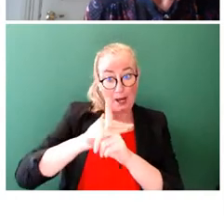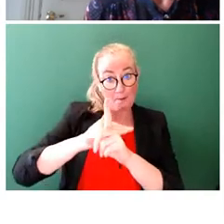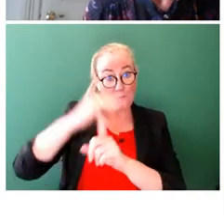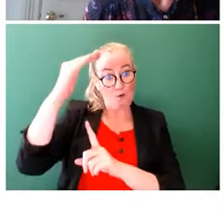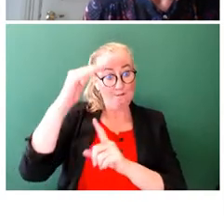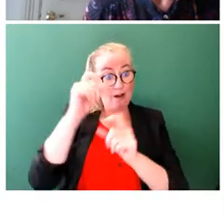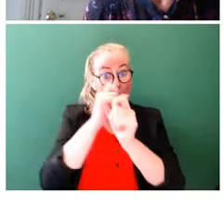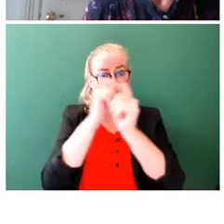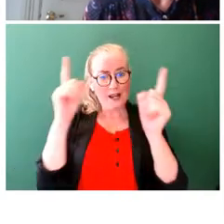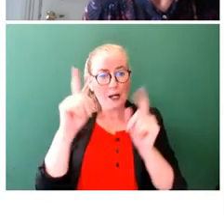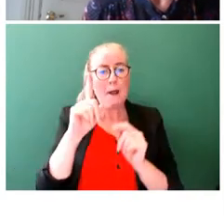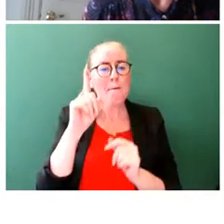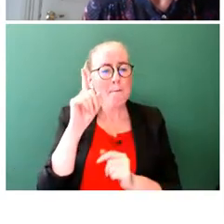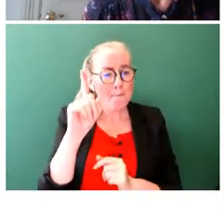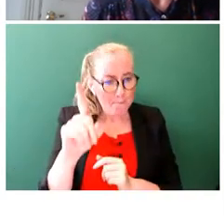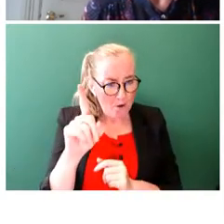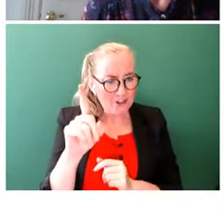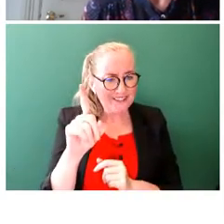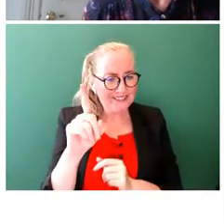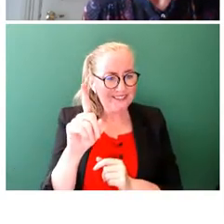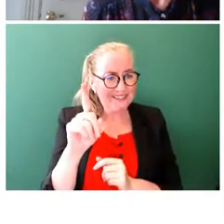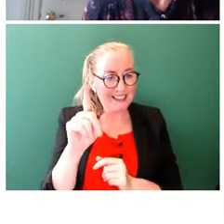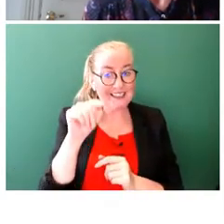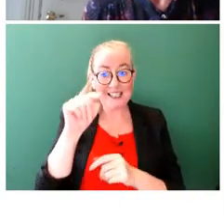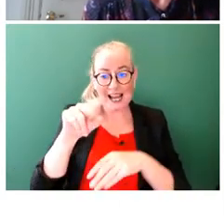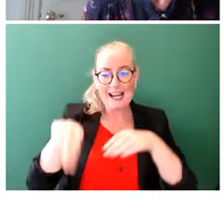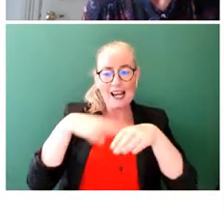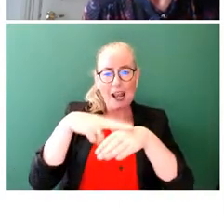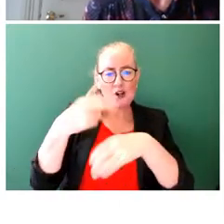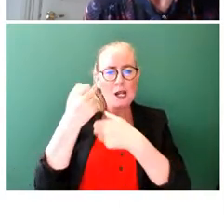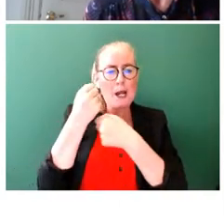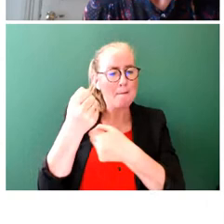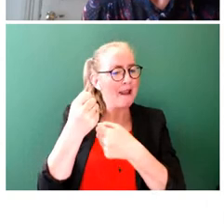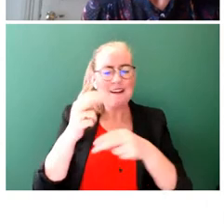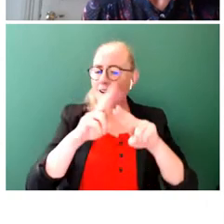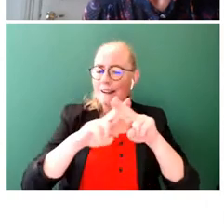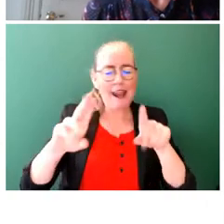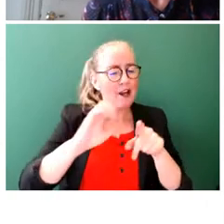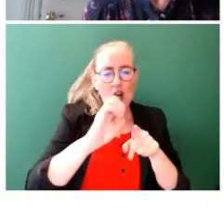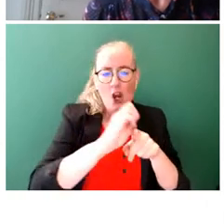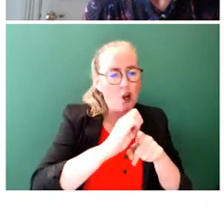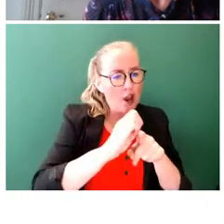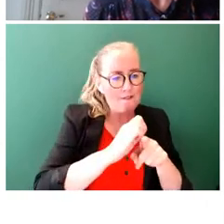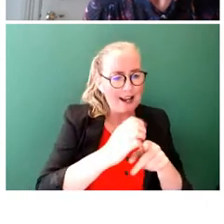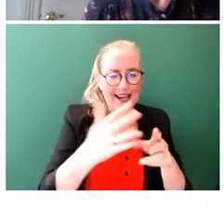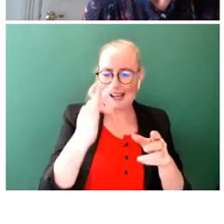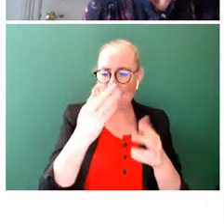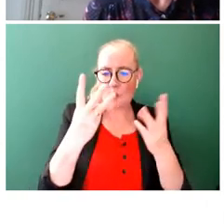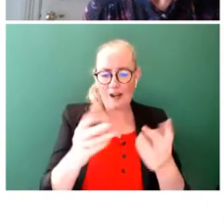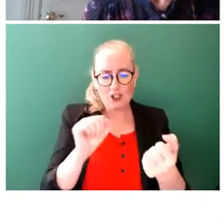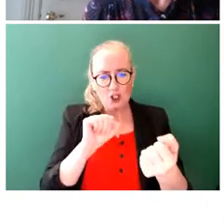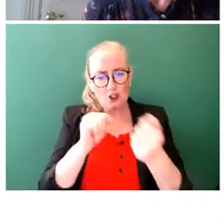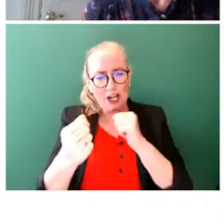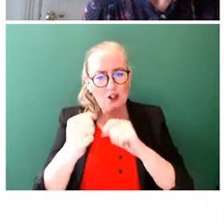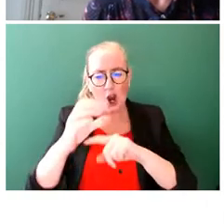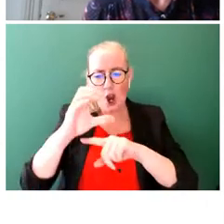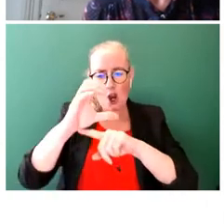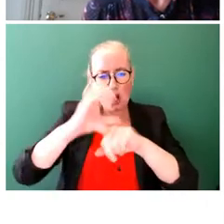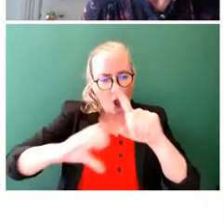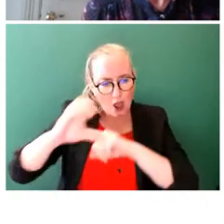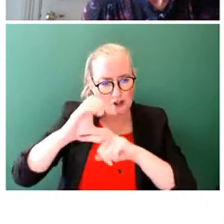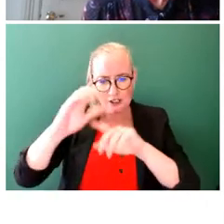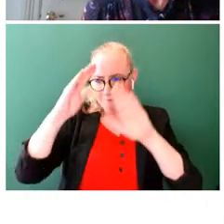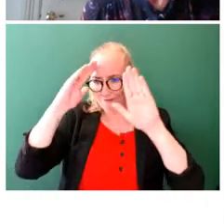But national campaigns like that are not enough to actually really change a culture around dementia in